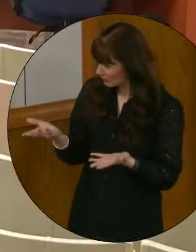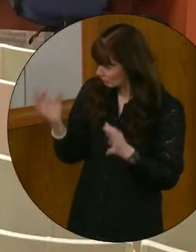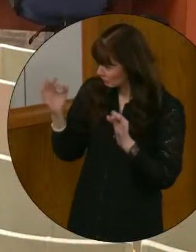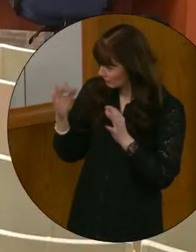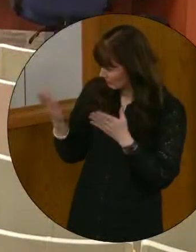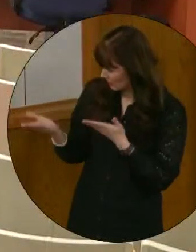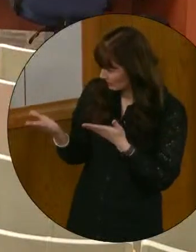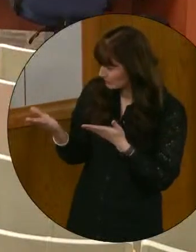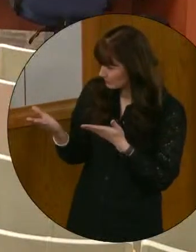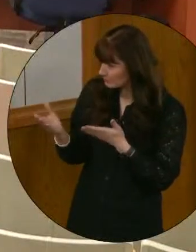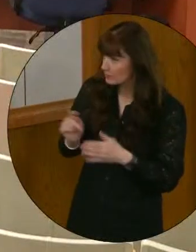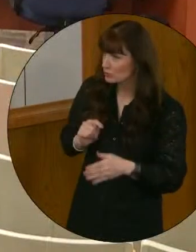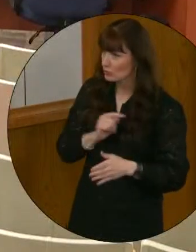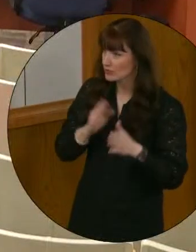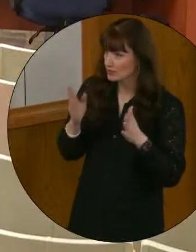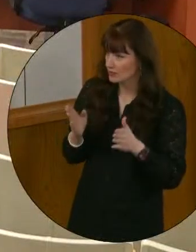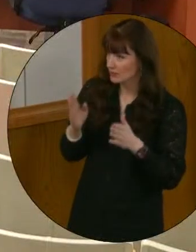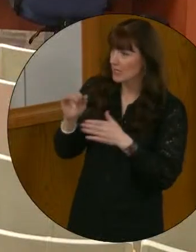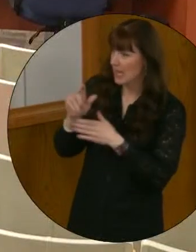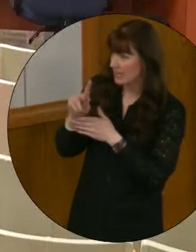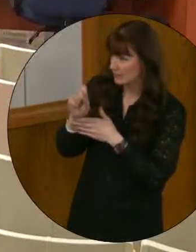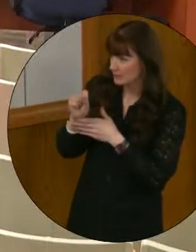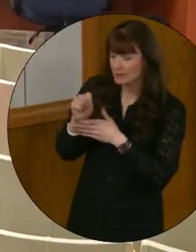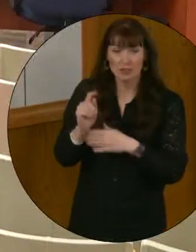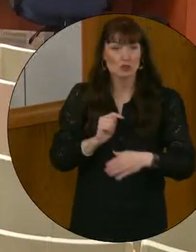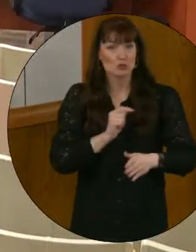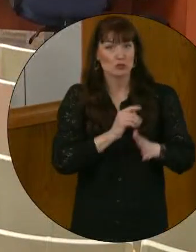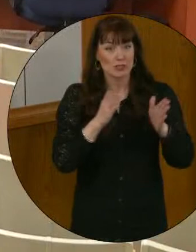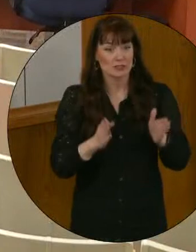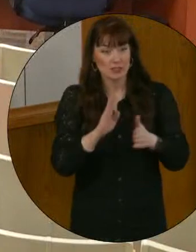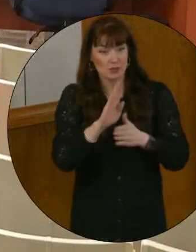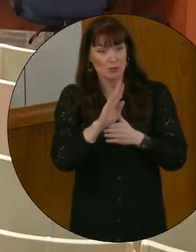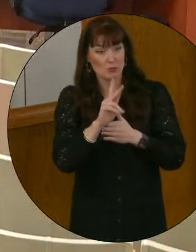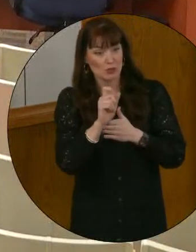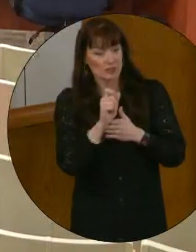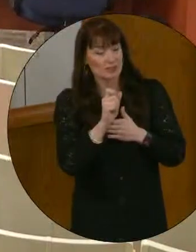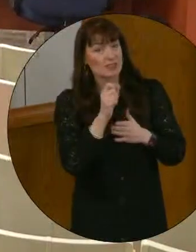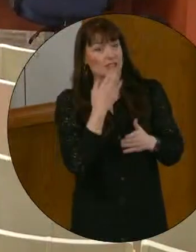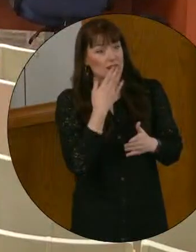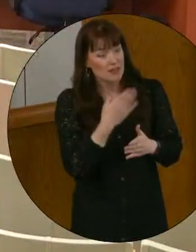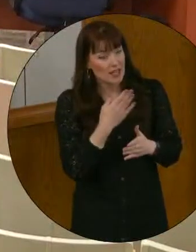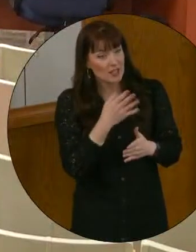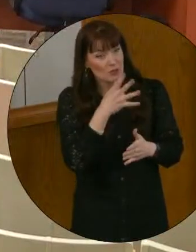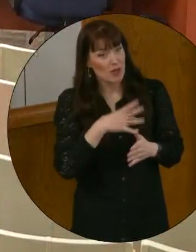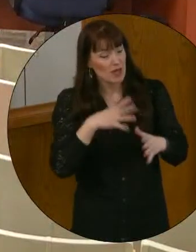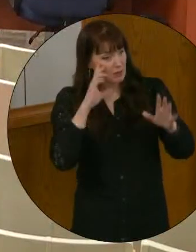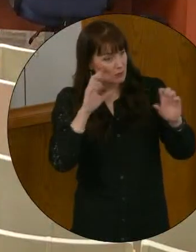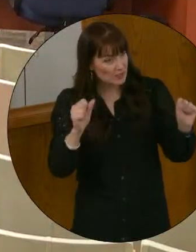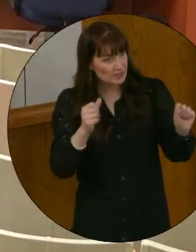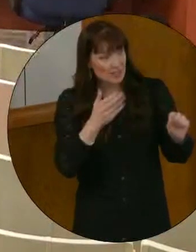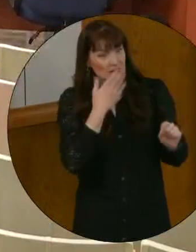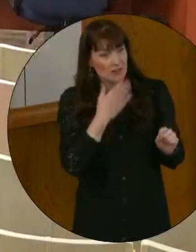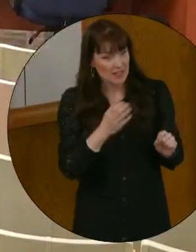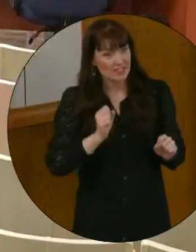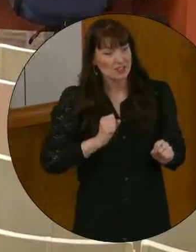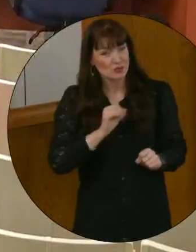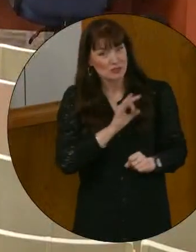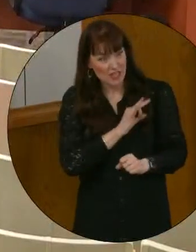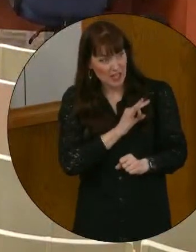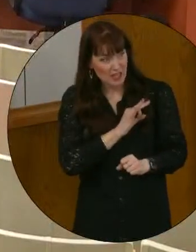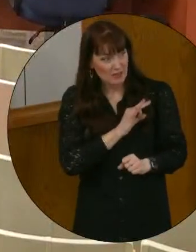Trustee Bustamante Adams. Trustee Brooks? Thank you, Madam President. Thanks to staff.